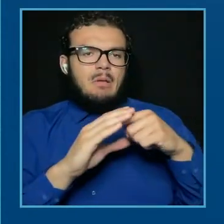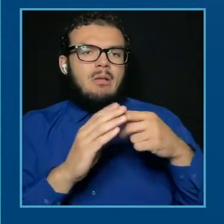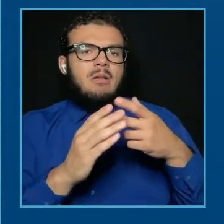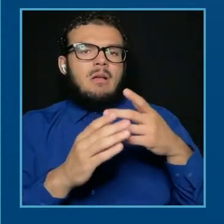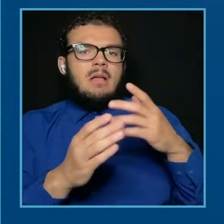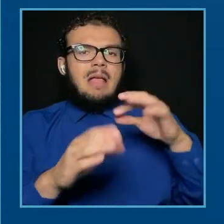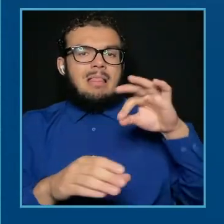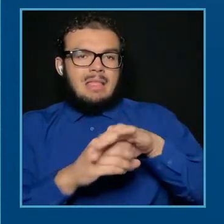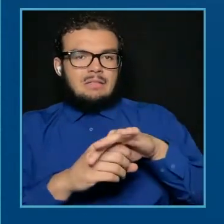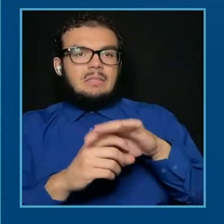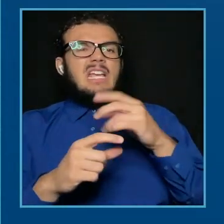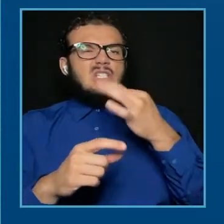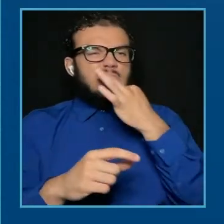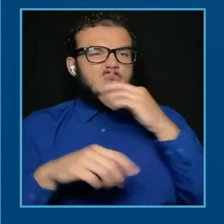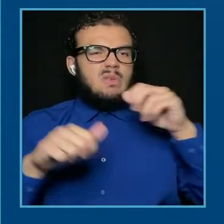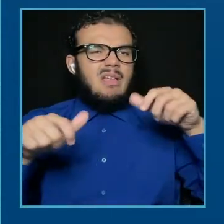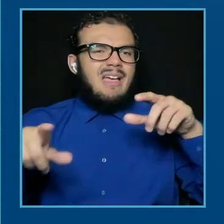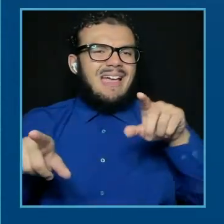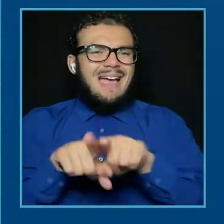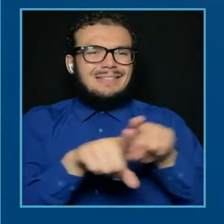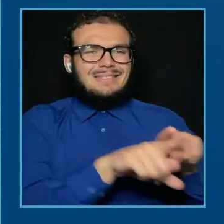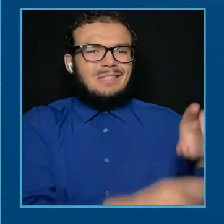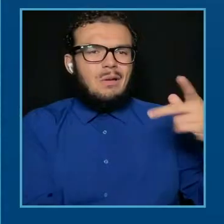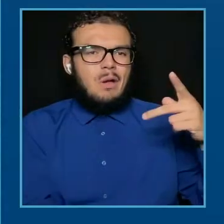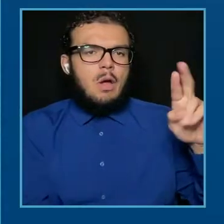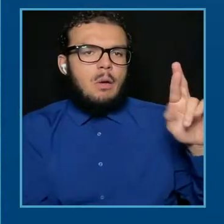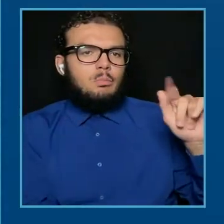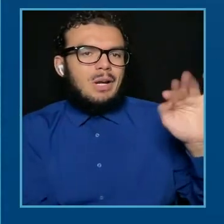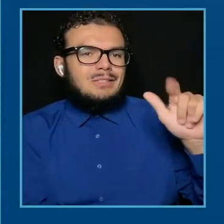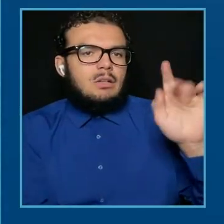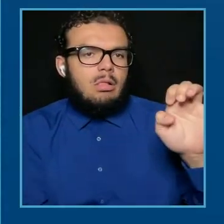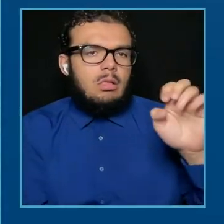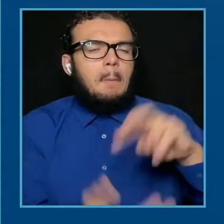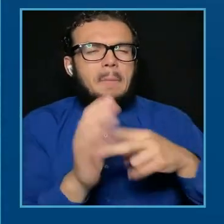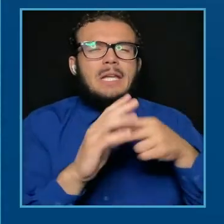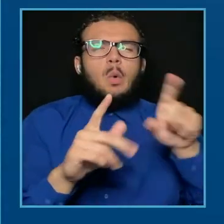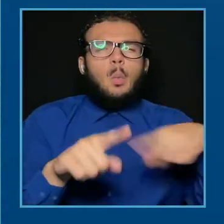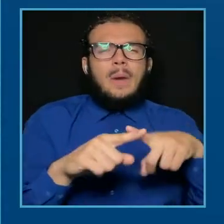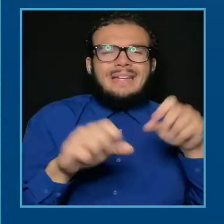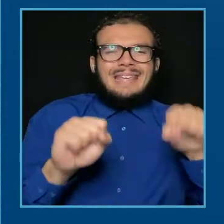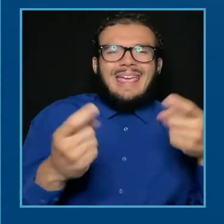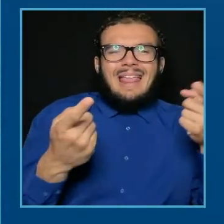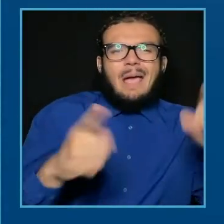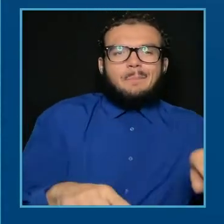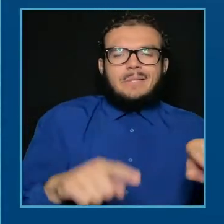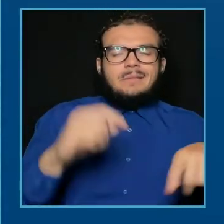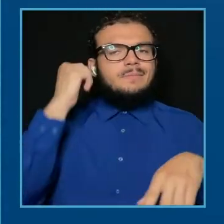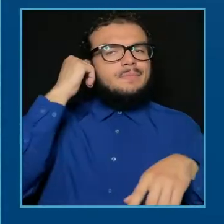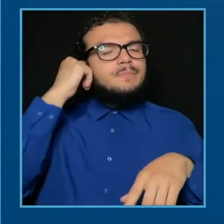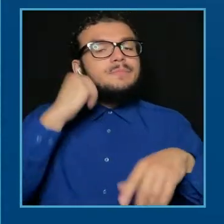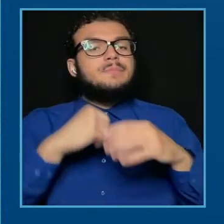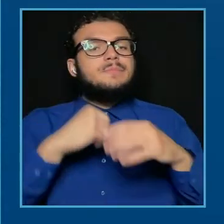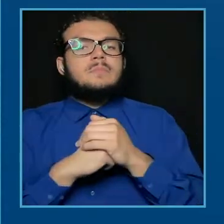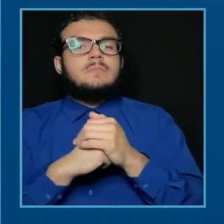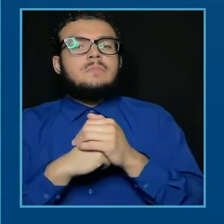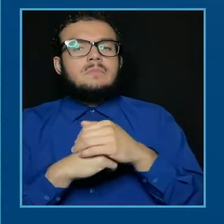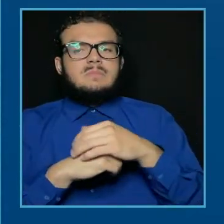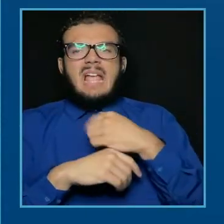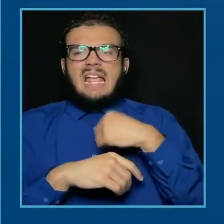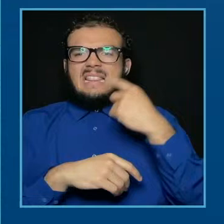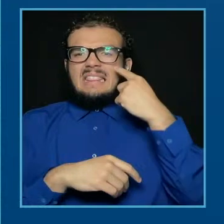as is practicable? As we have done in the past. I'm happy to do that. I mean, I think that would